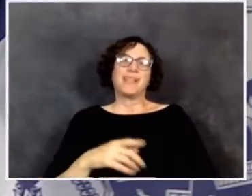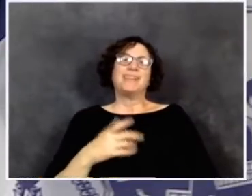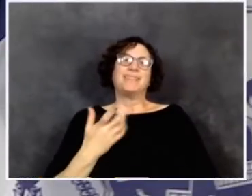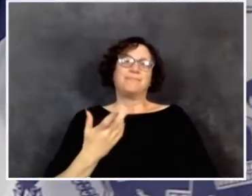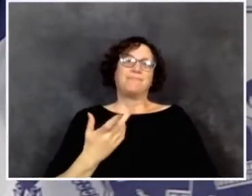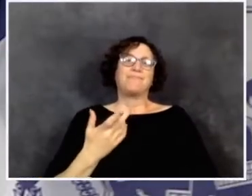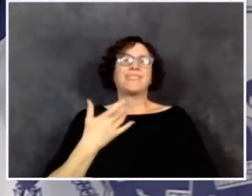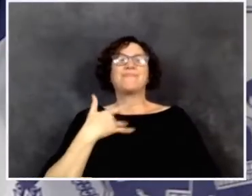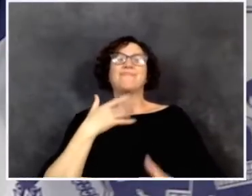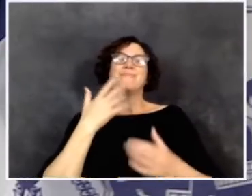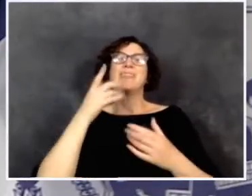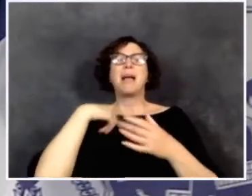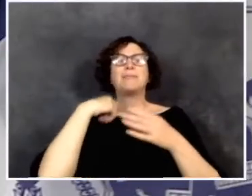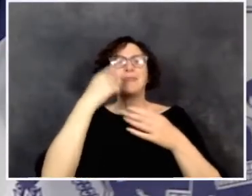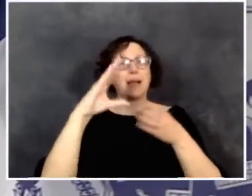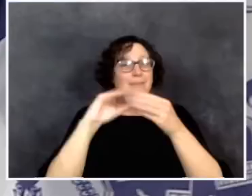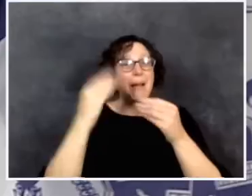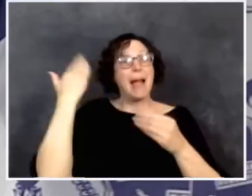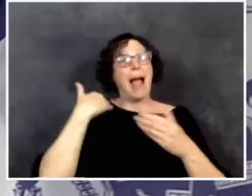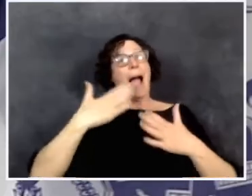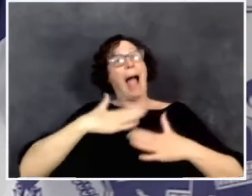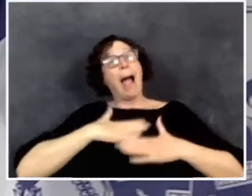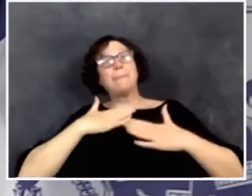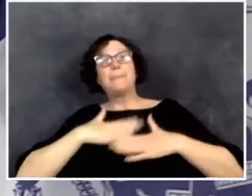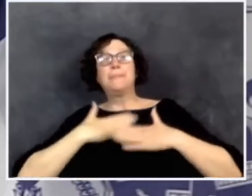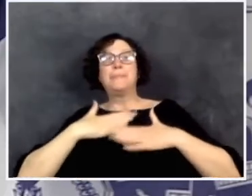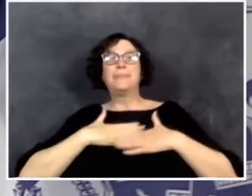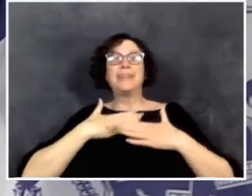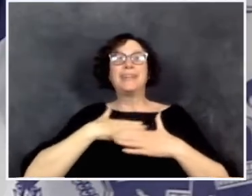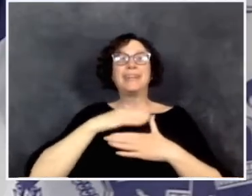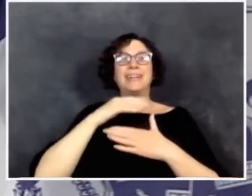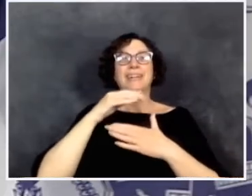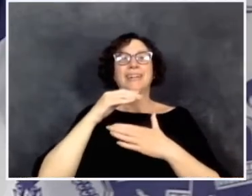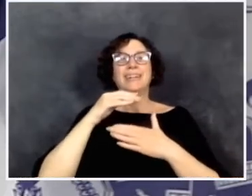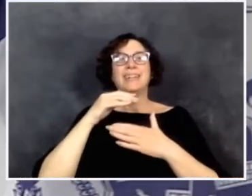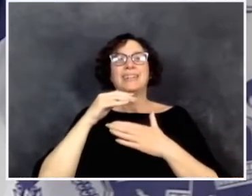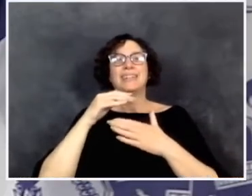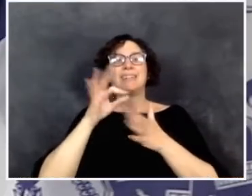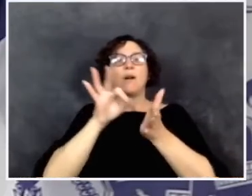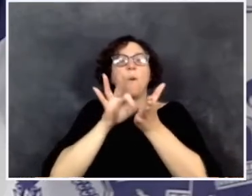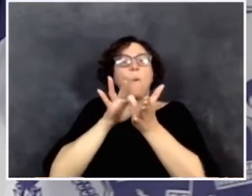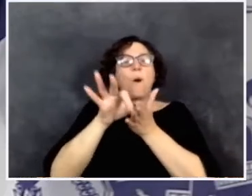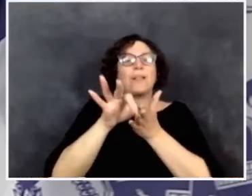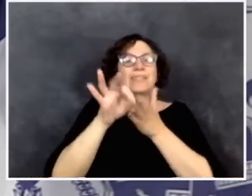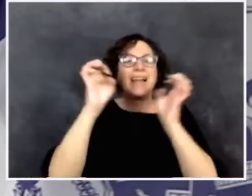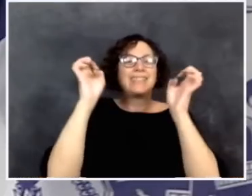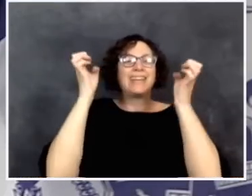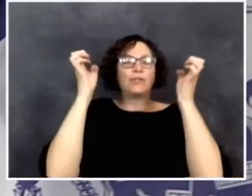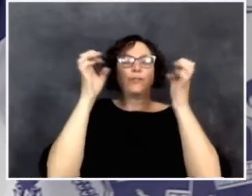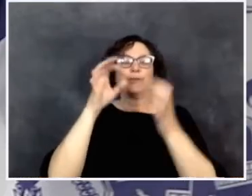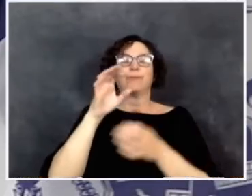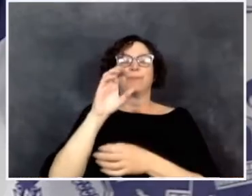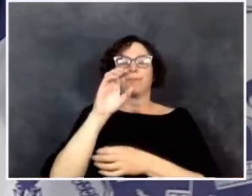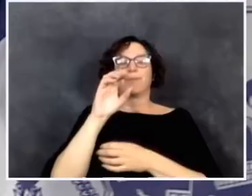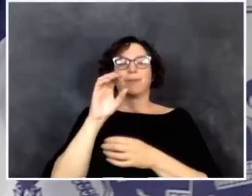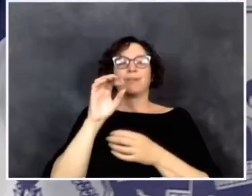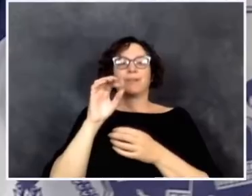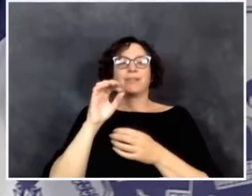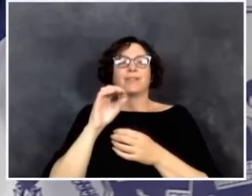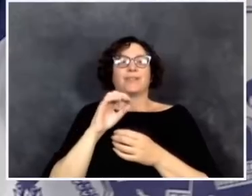who celebrate it. I'm going to let the doctors speak to it. I will only say,